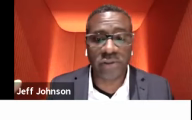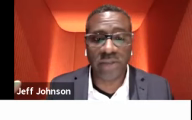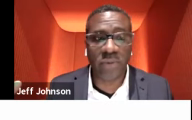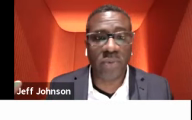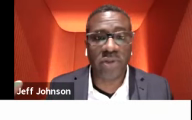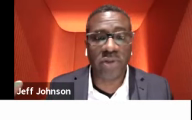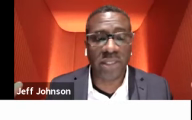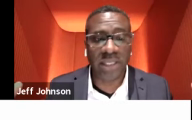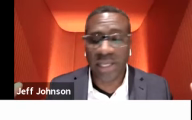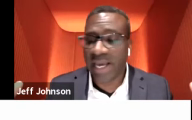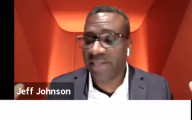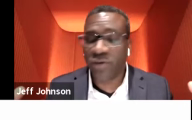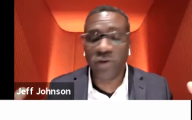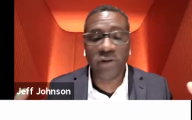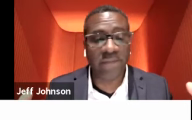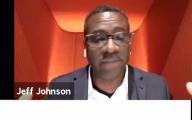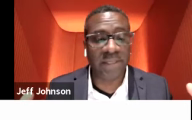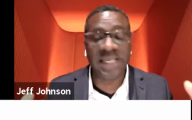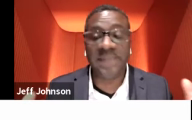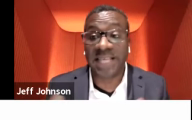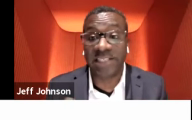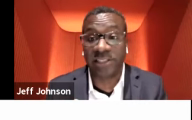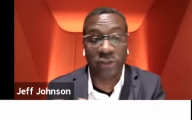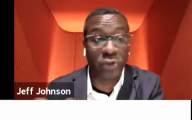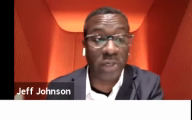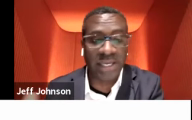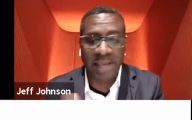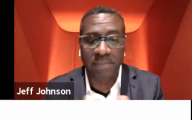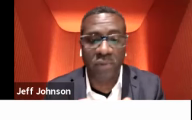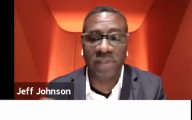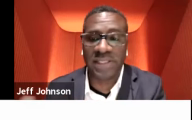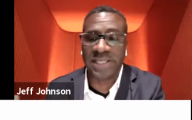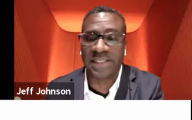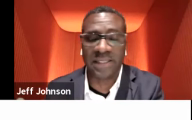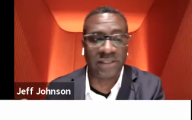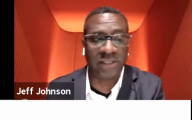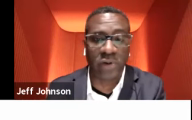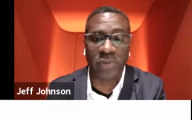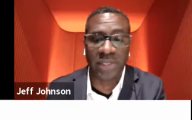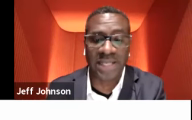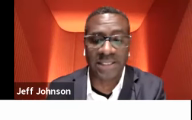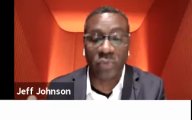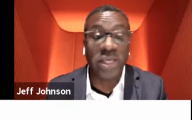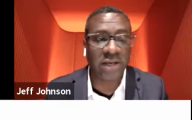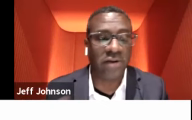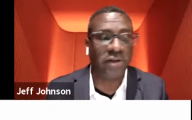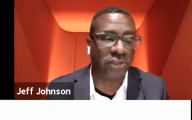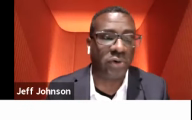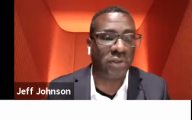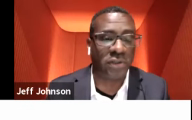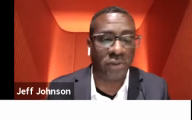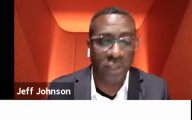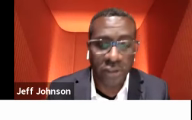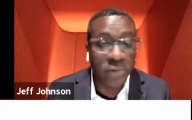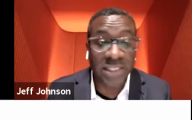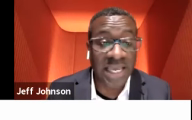structure associated with what we're doing. And then you're going to hear from the team that's actually doing it and moving the technology and working with NASA. And we encourage